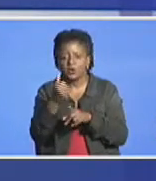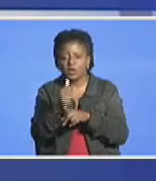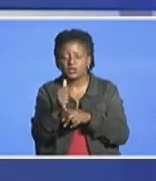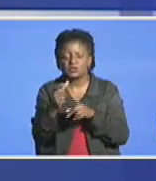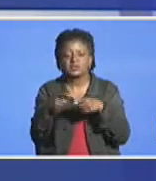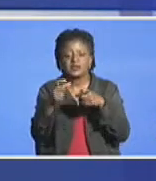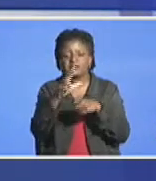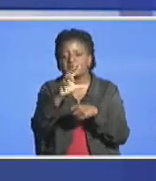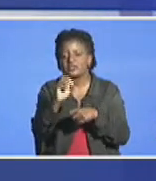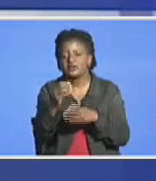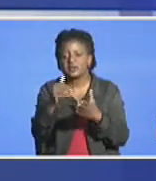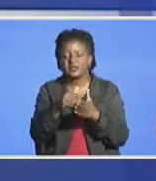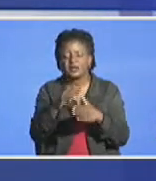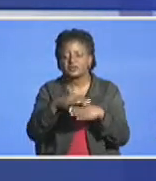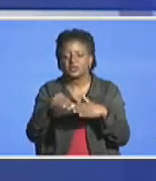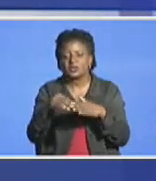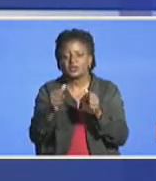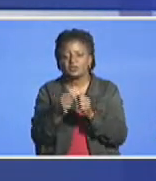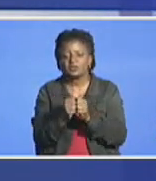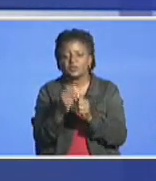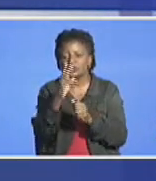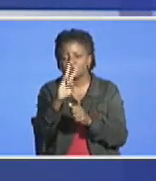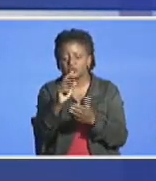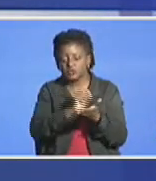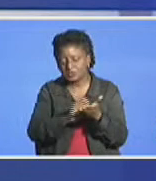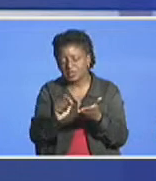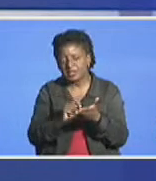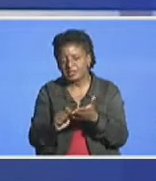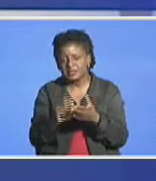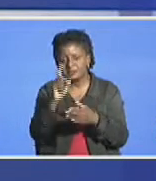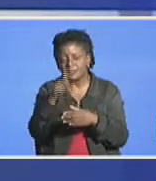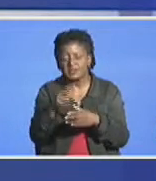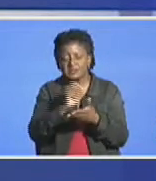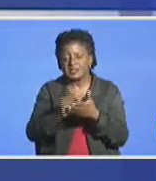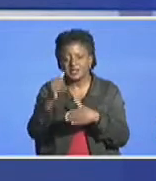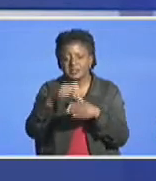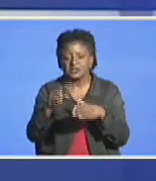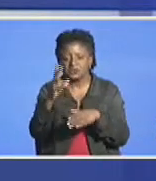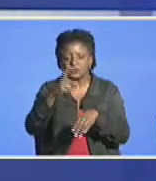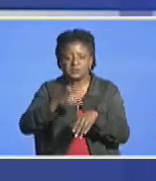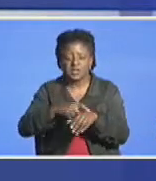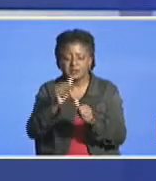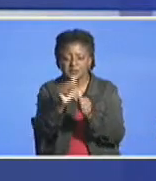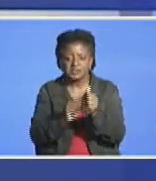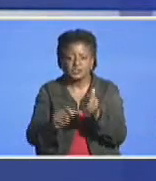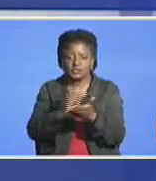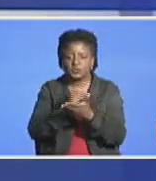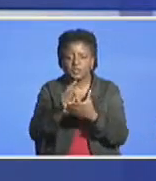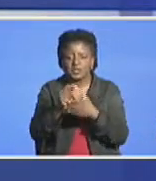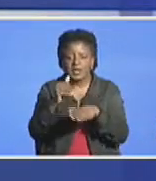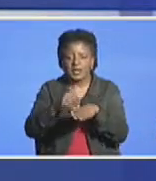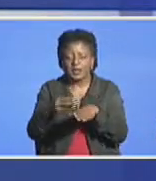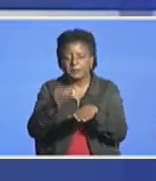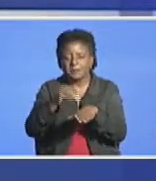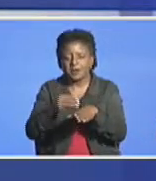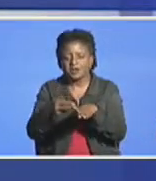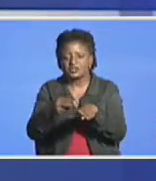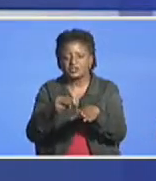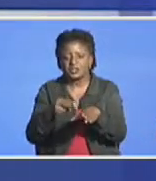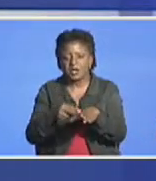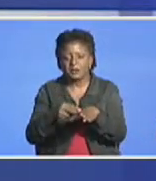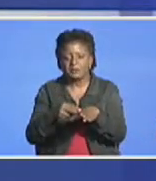granted $30,000 bail with 2 sureties. He must sign in twice a week at the Marsh Harbor Police Station on or before 6